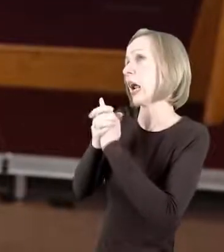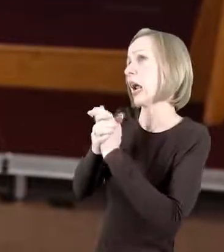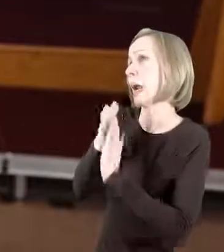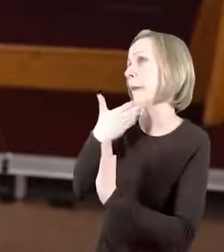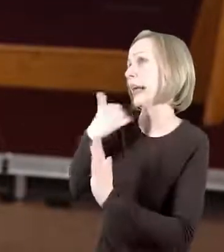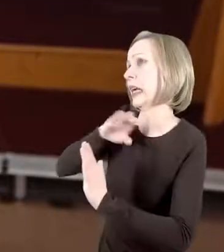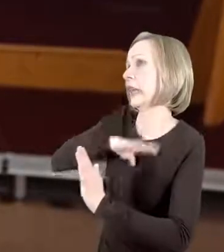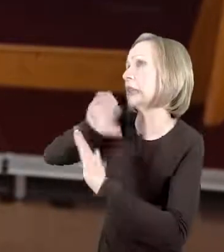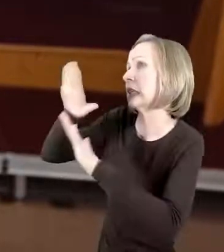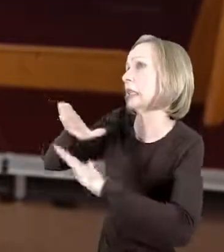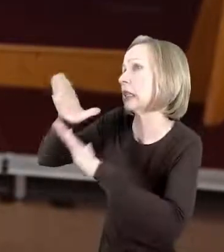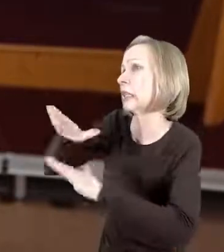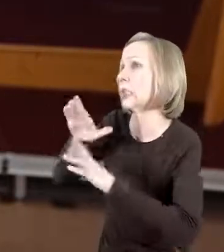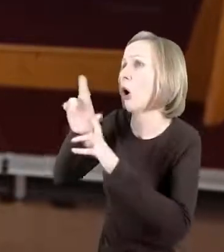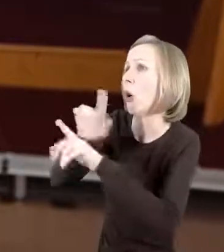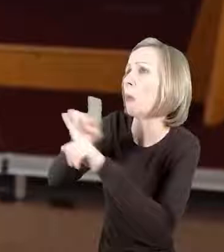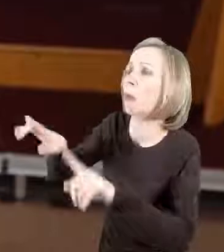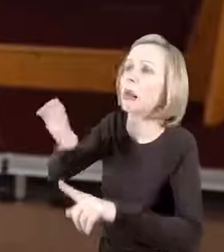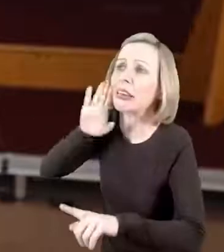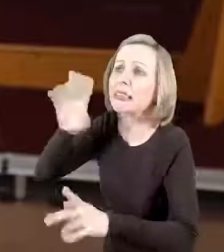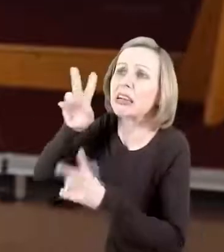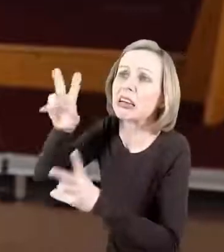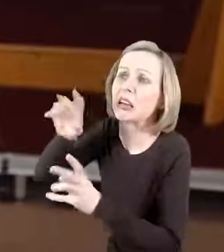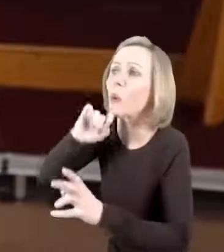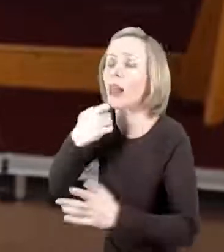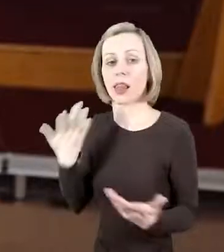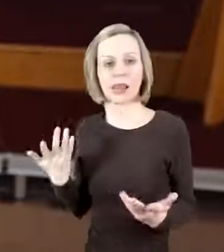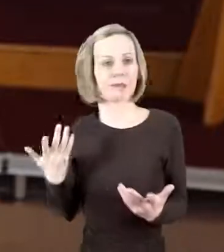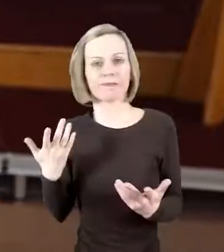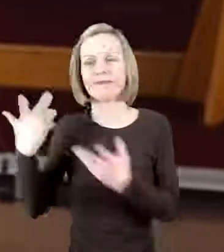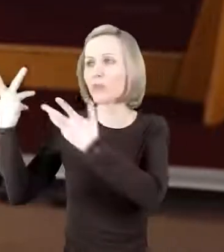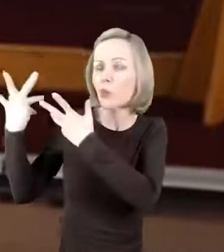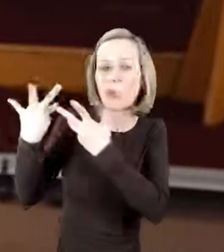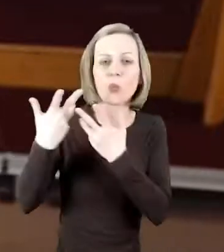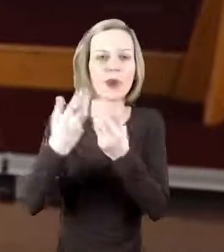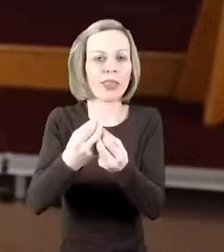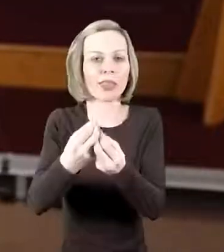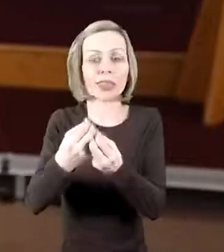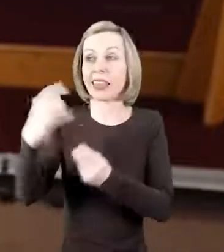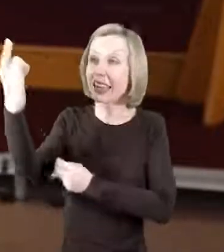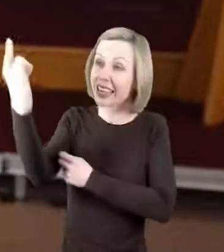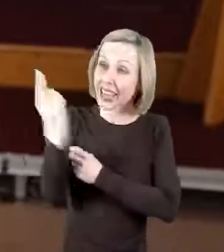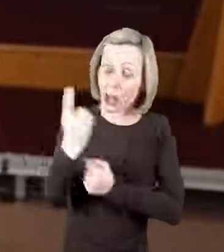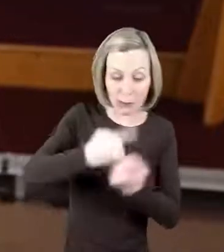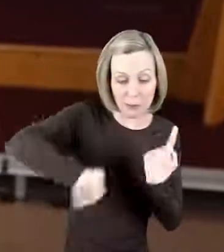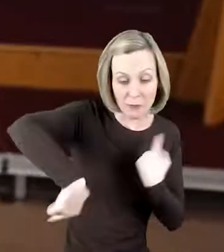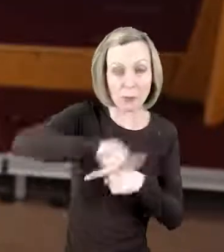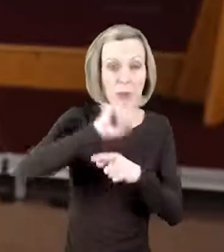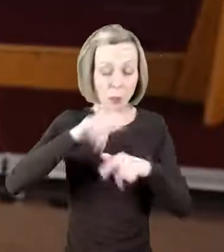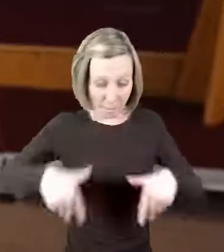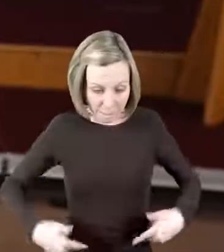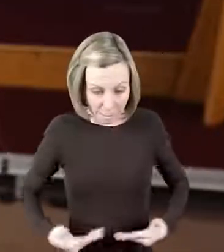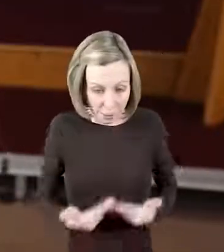and pray to in the hope that he might listen. God is with us. God came into